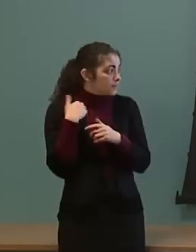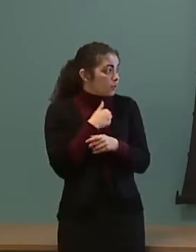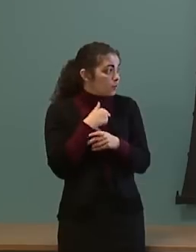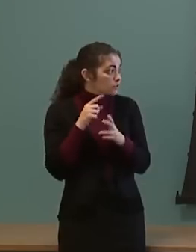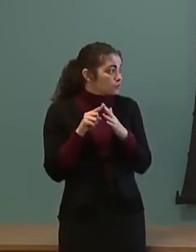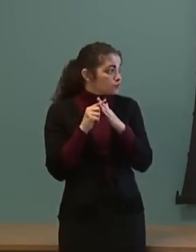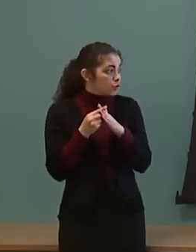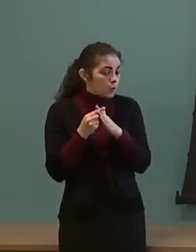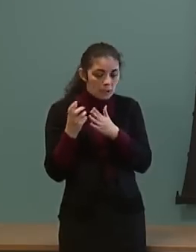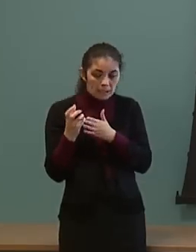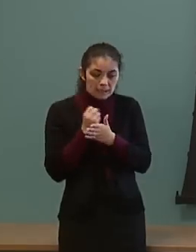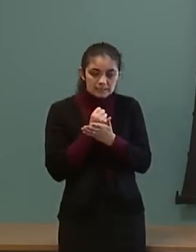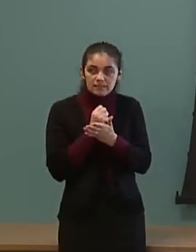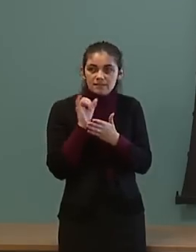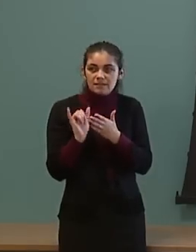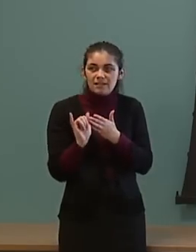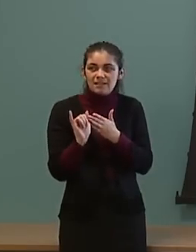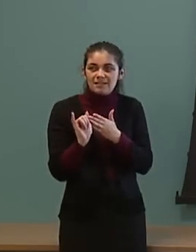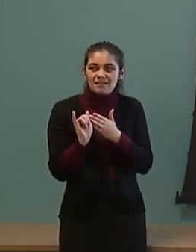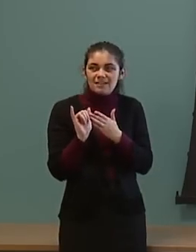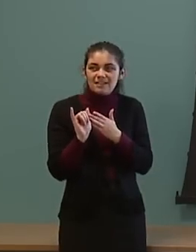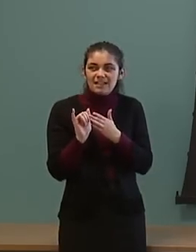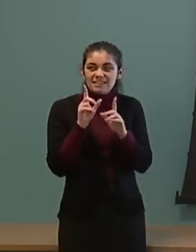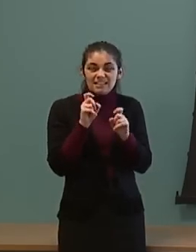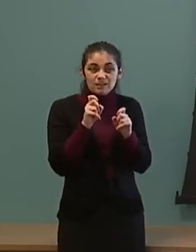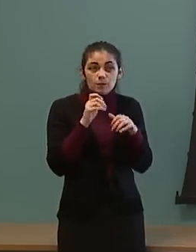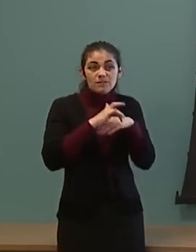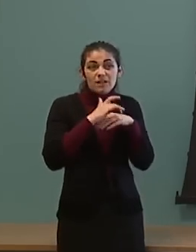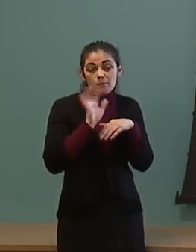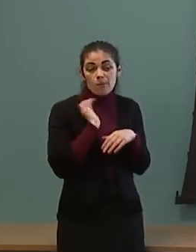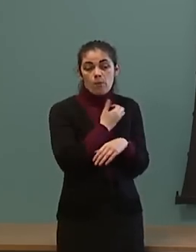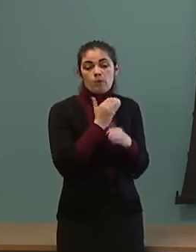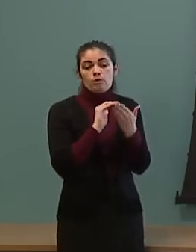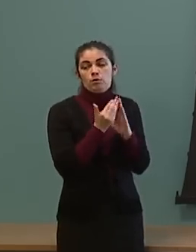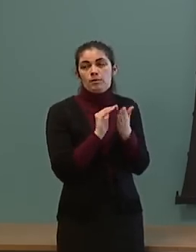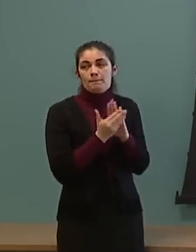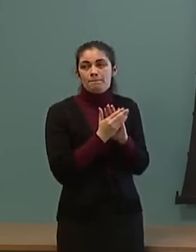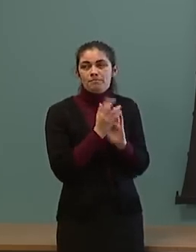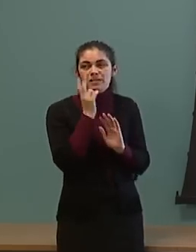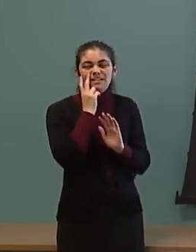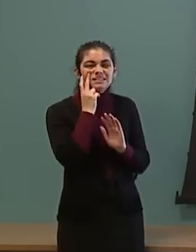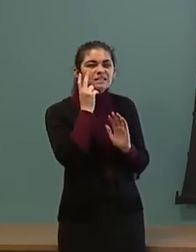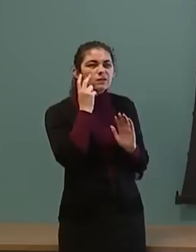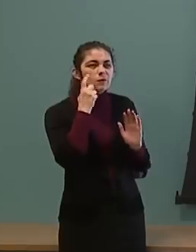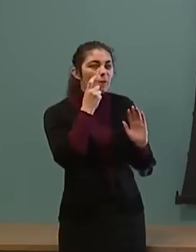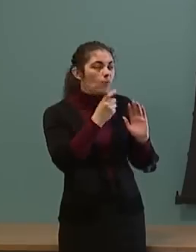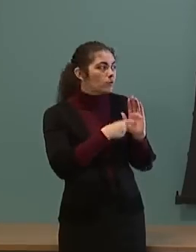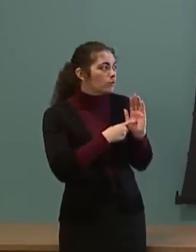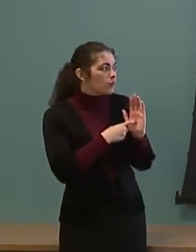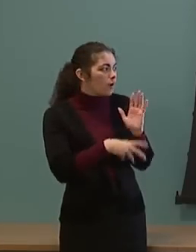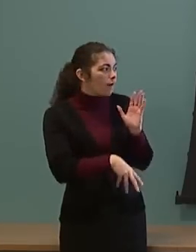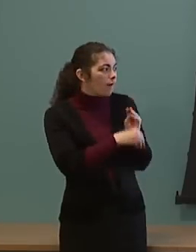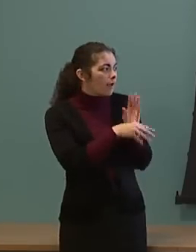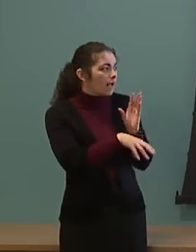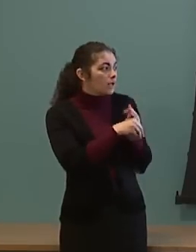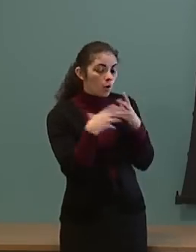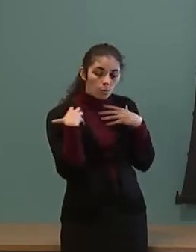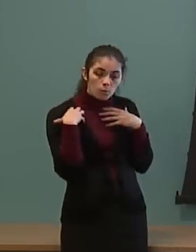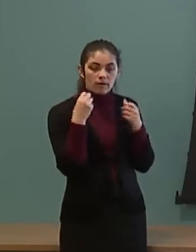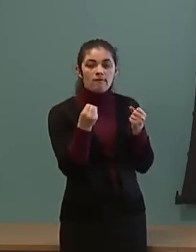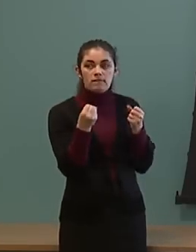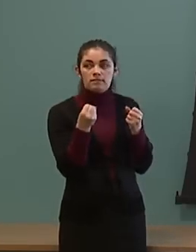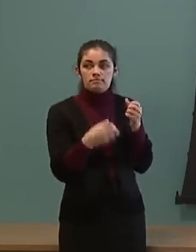had the specimen collection, because that was a product of when testing became available in our community. You'll also know that we've begun adding recovered